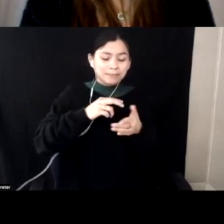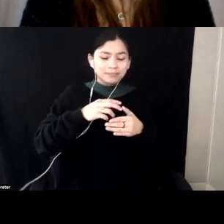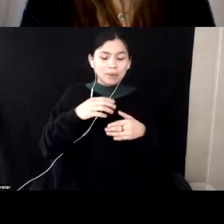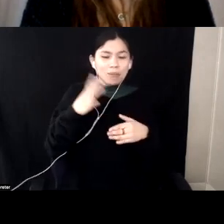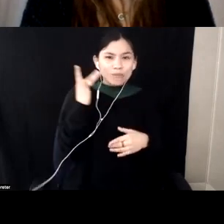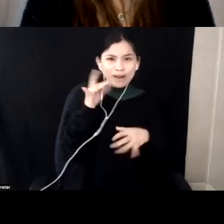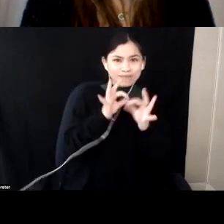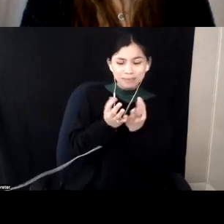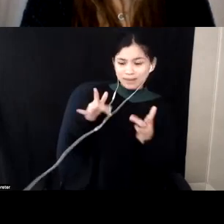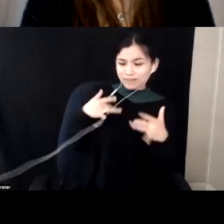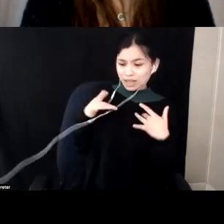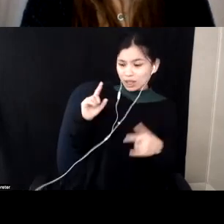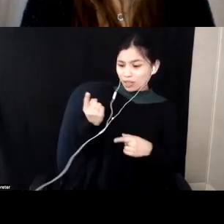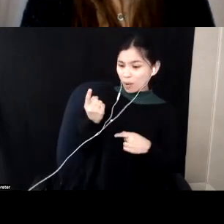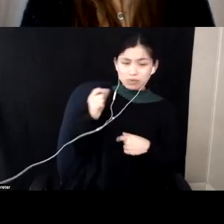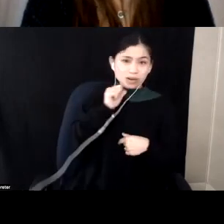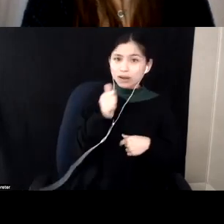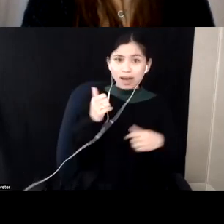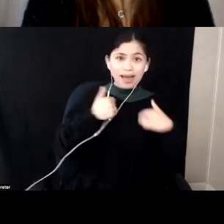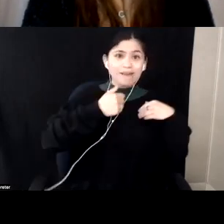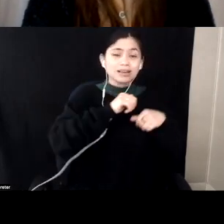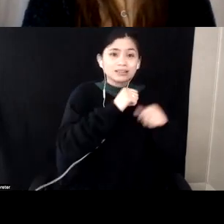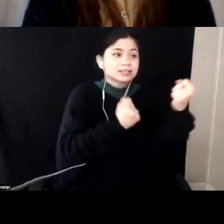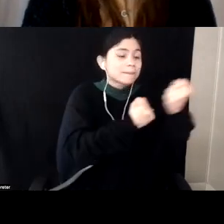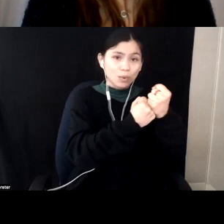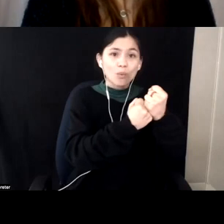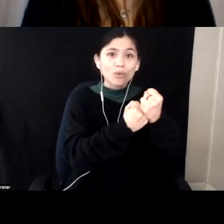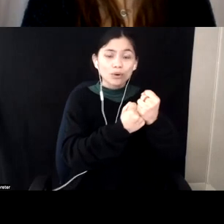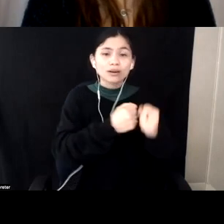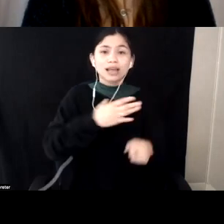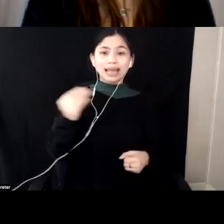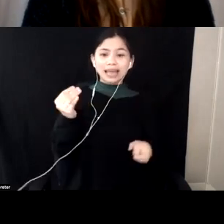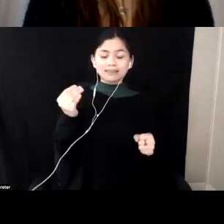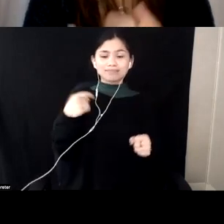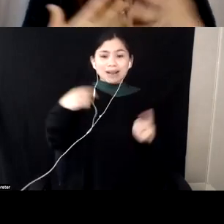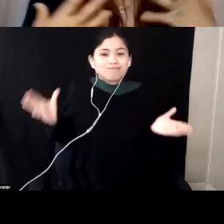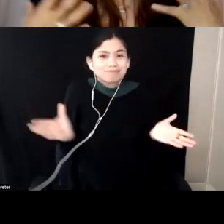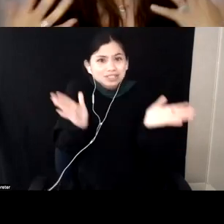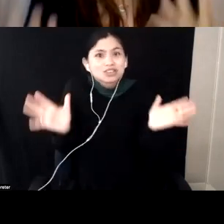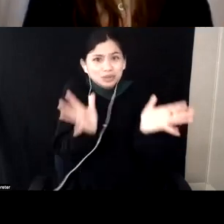but also really encourage that